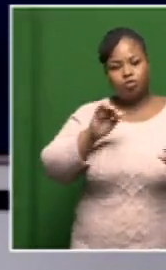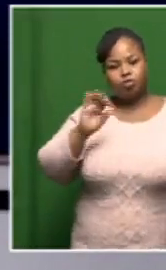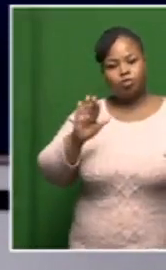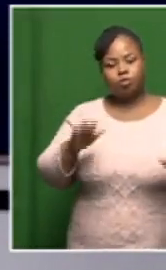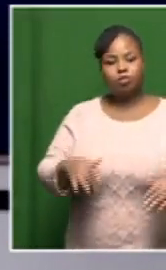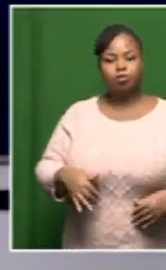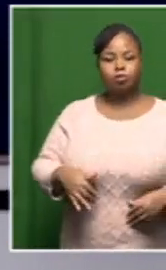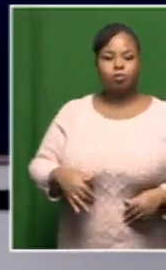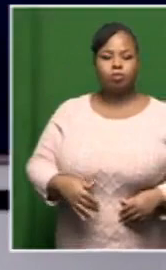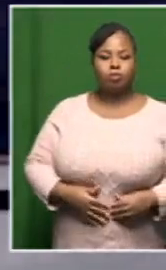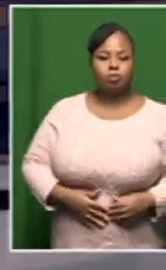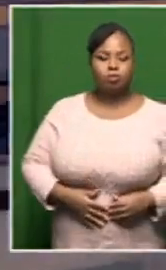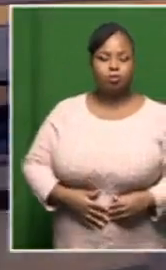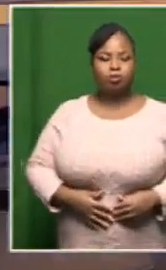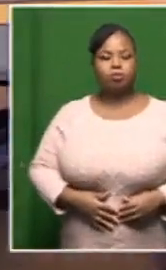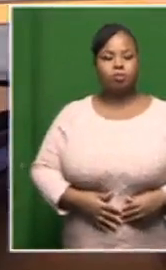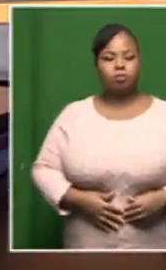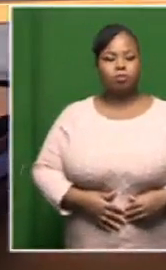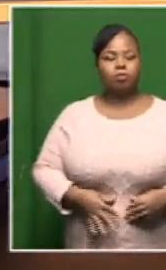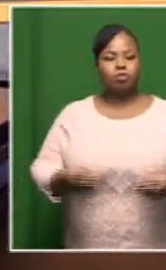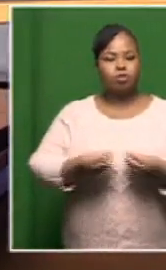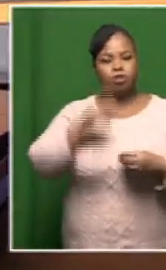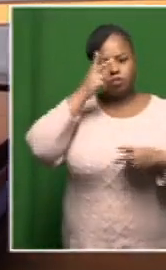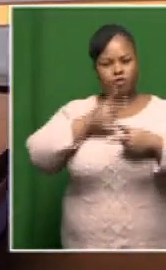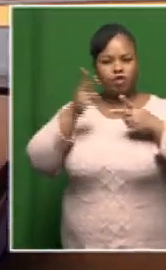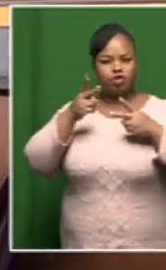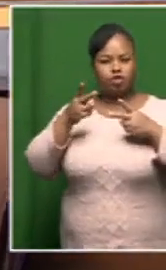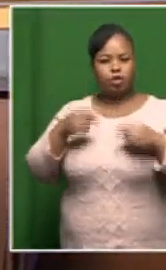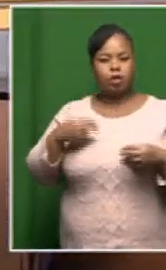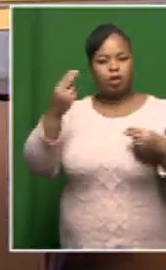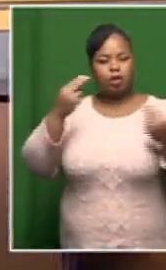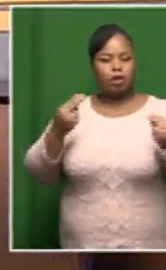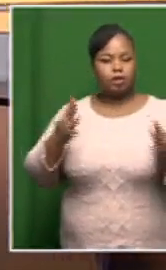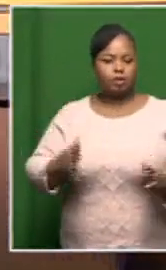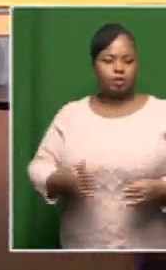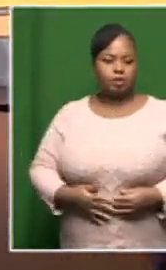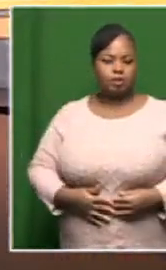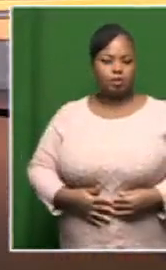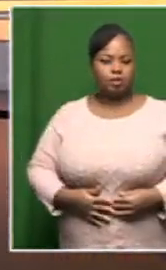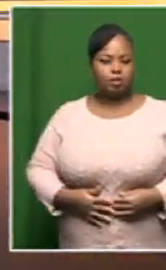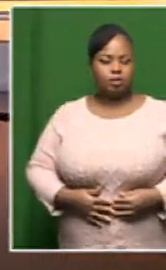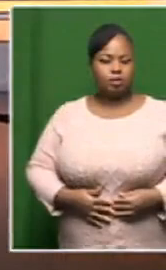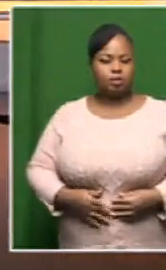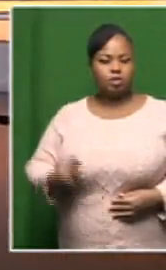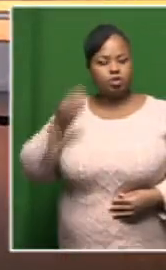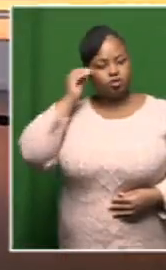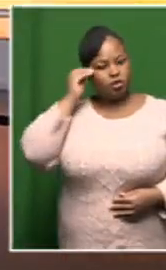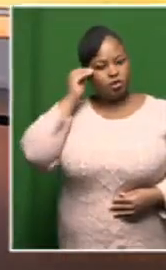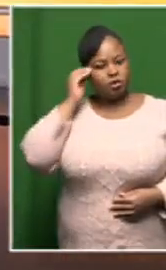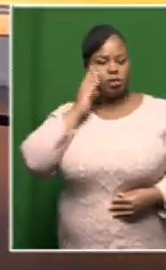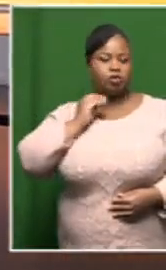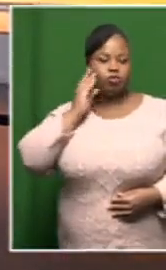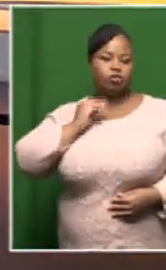as part of with professional artists. It has been a very interesting